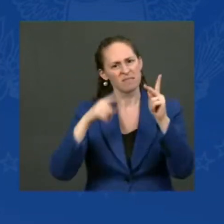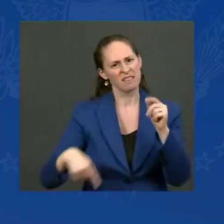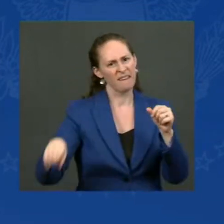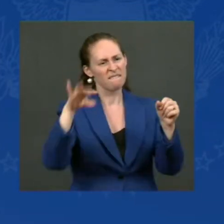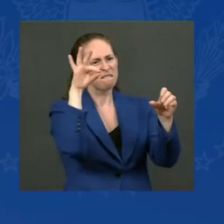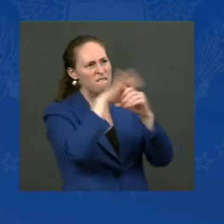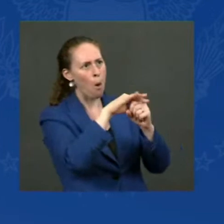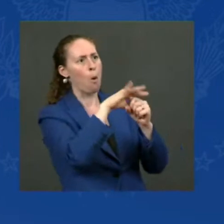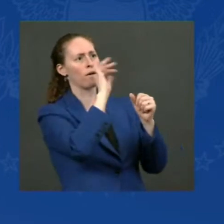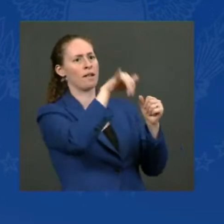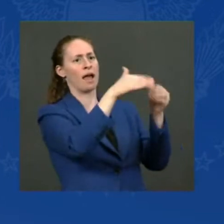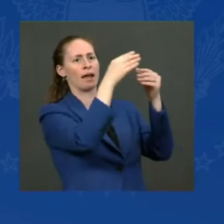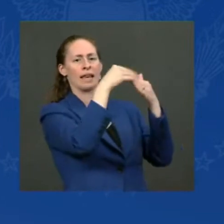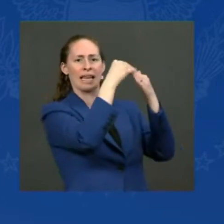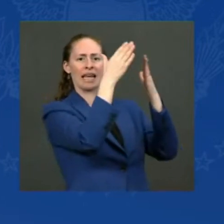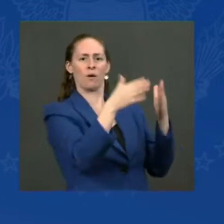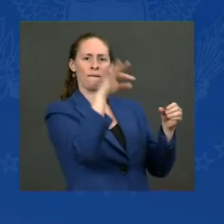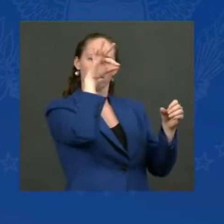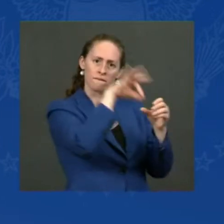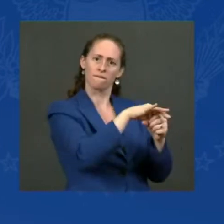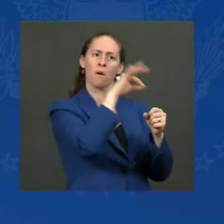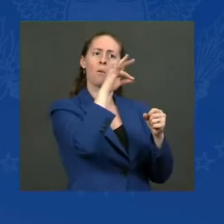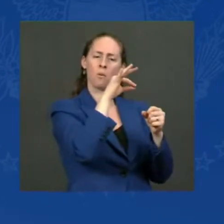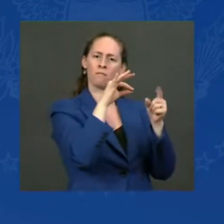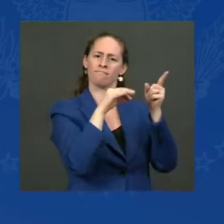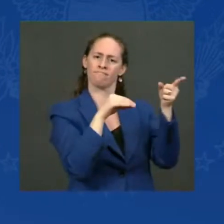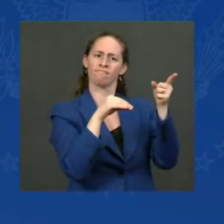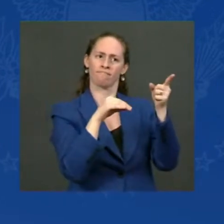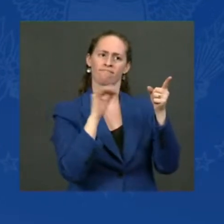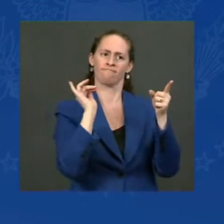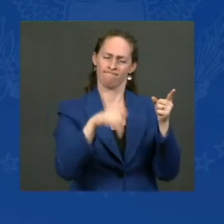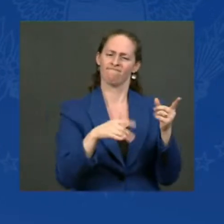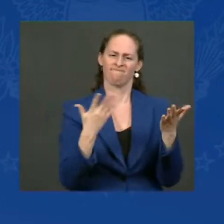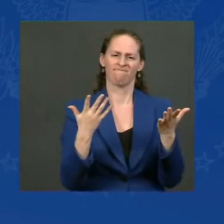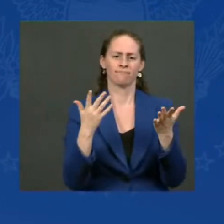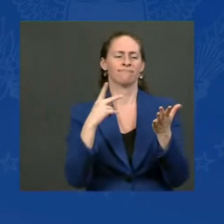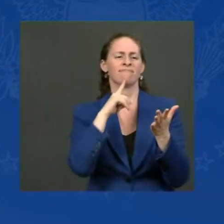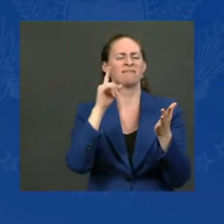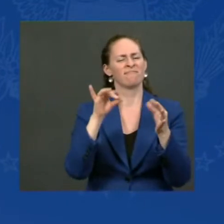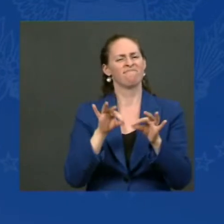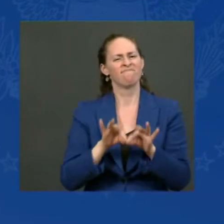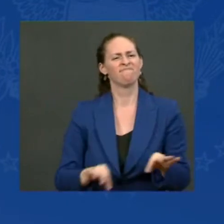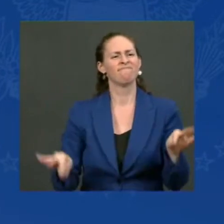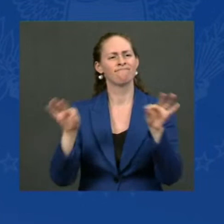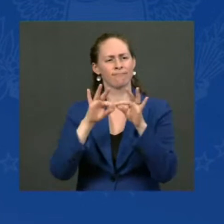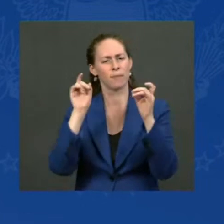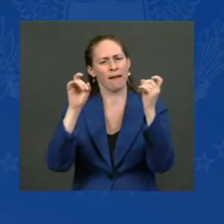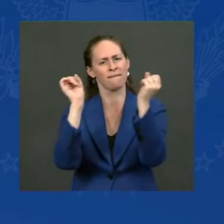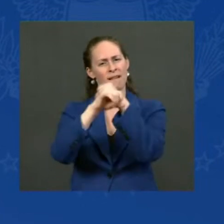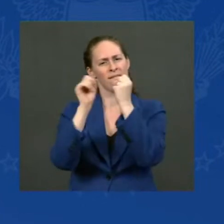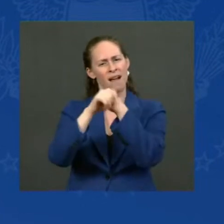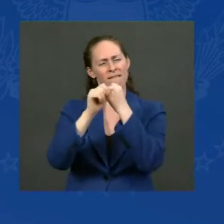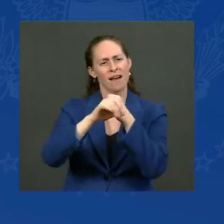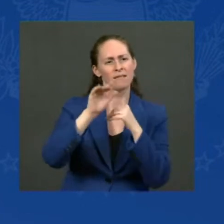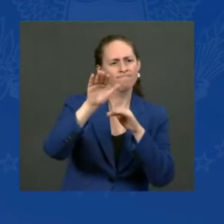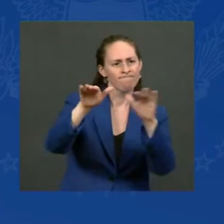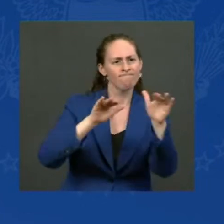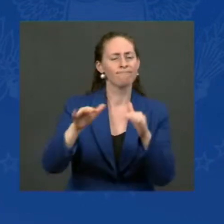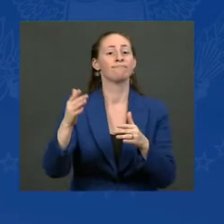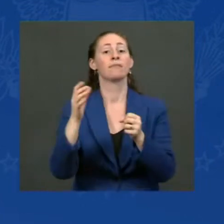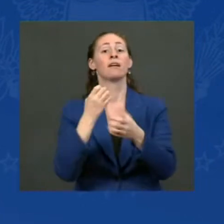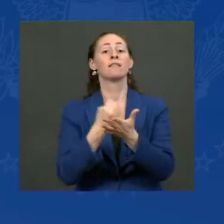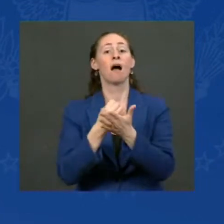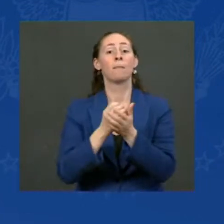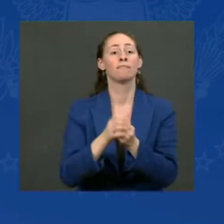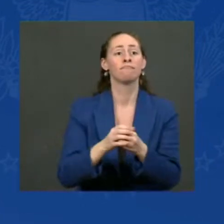democracy with a mandate to fight graft, to build a more inclusive economy. It lives in the young